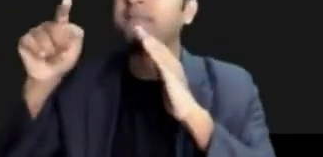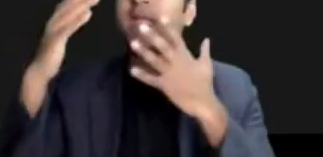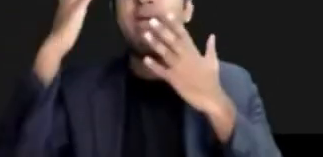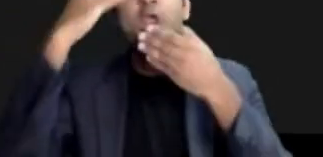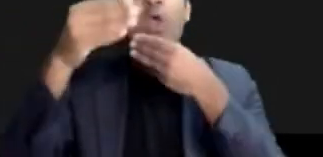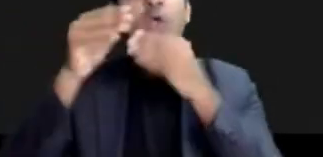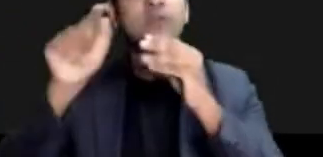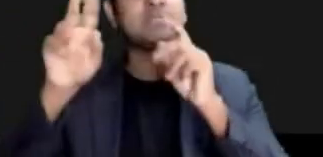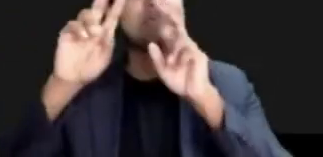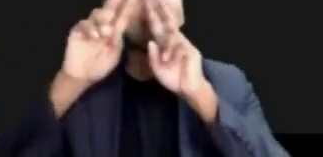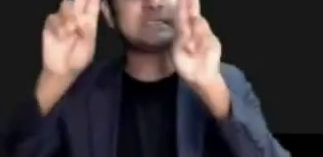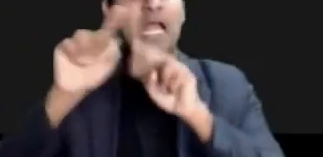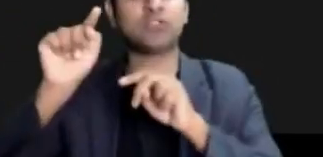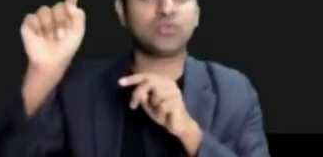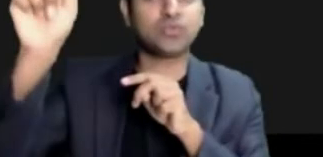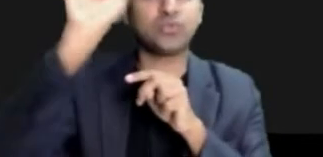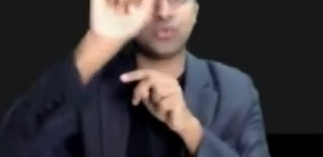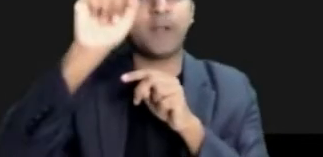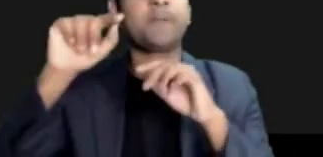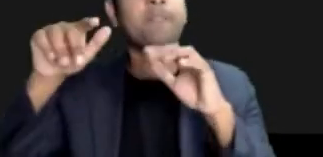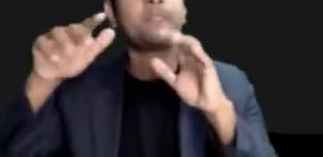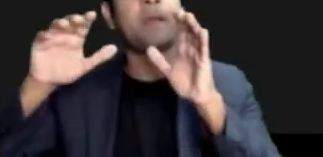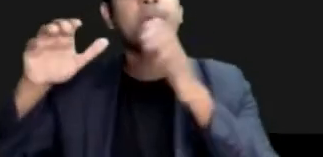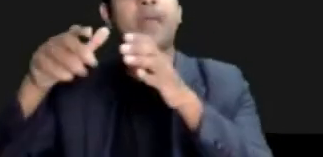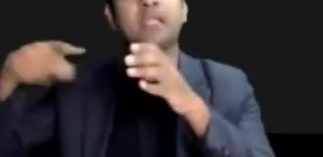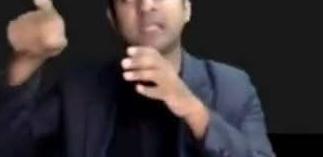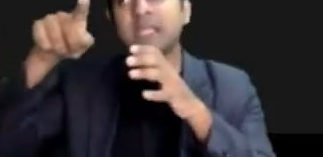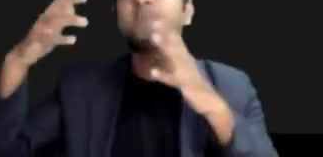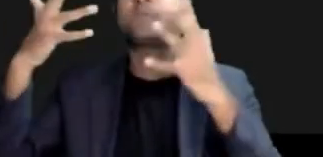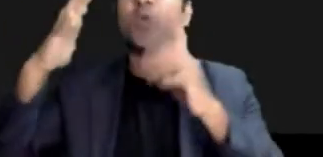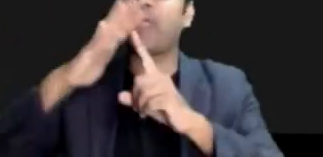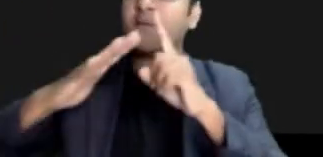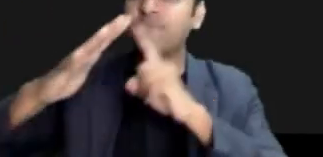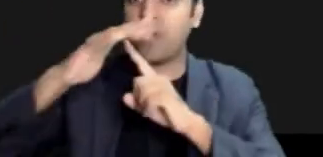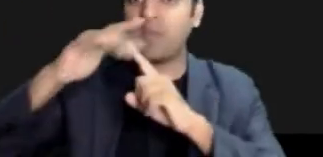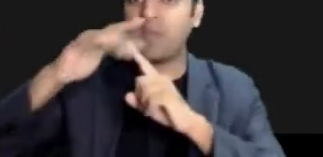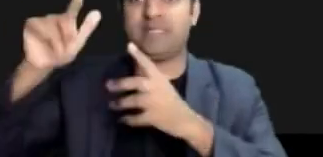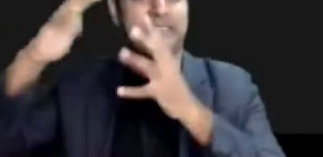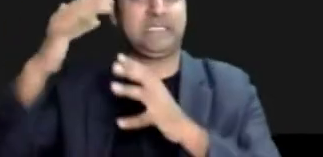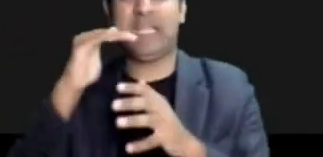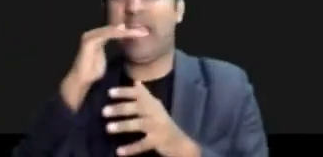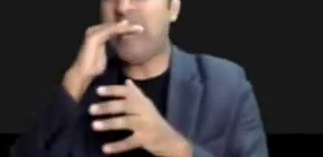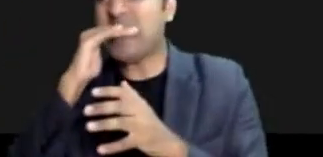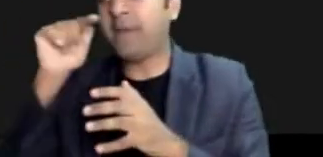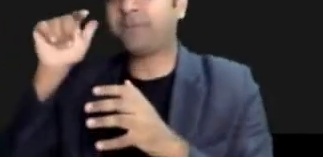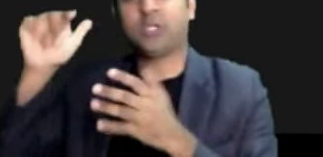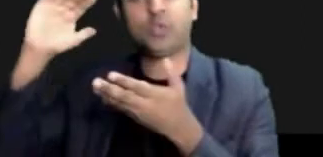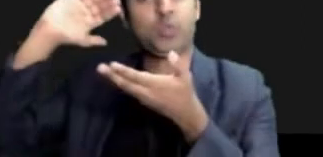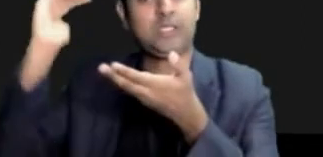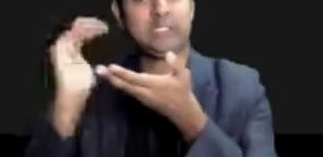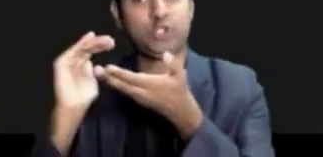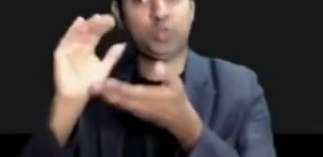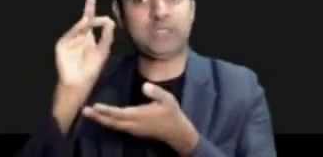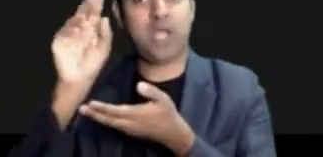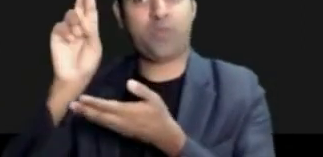Risk Reduction, but practice on the ground would show that they have no real commitment to the advancement